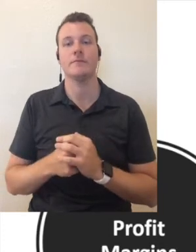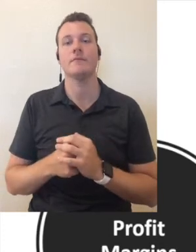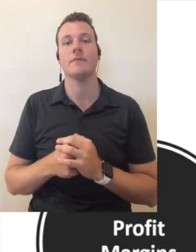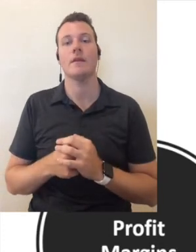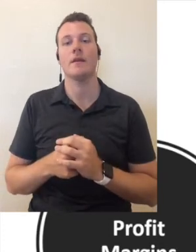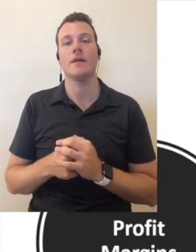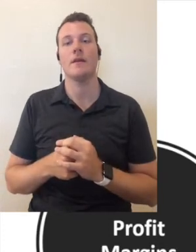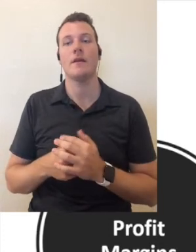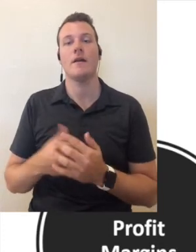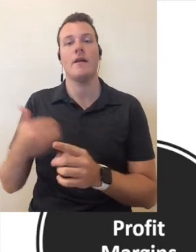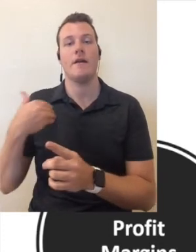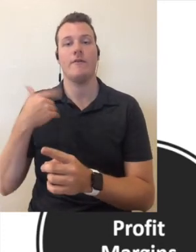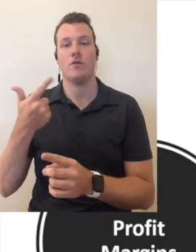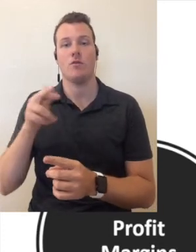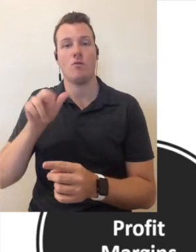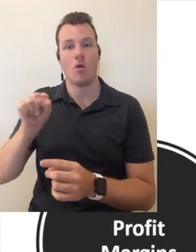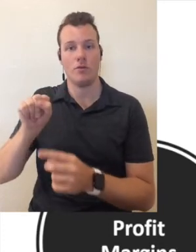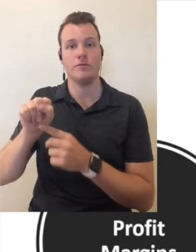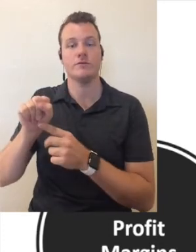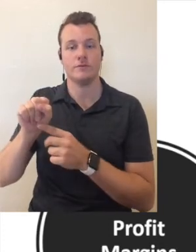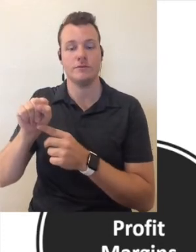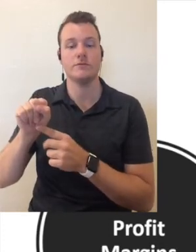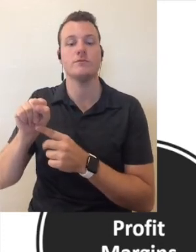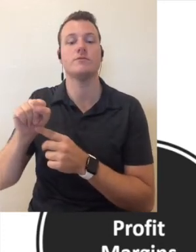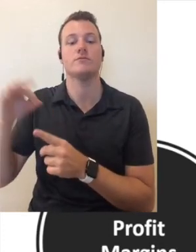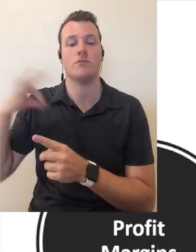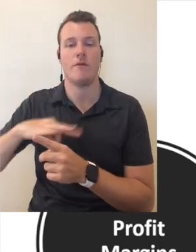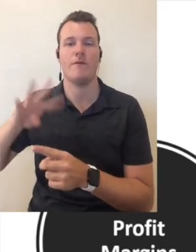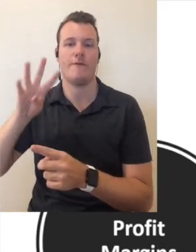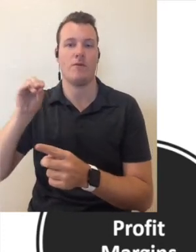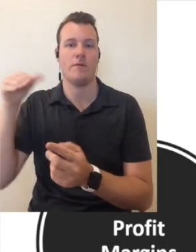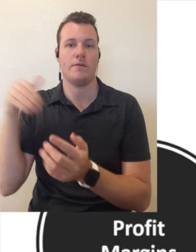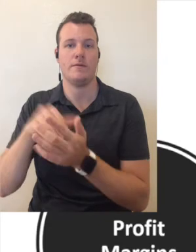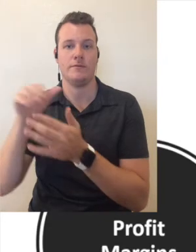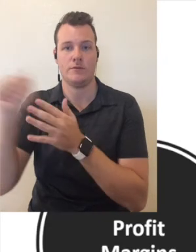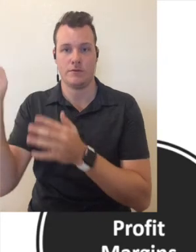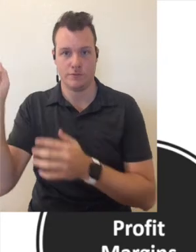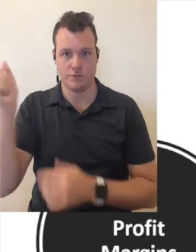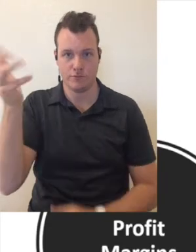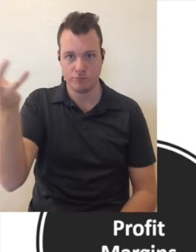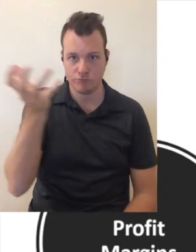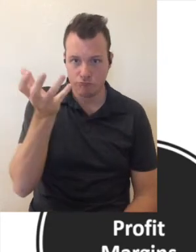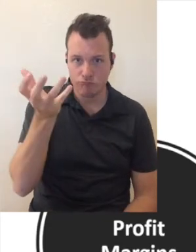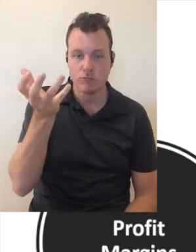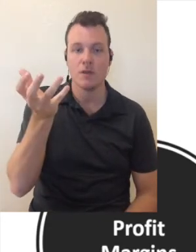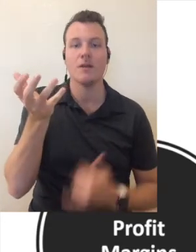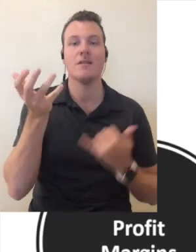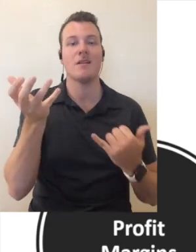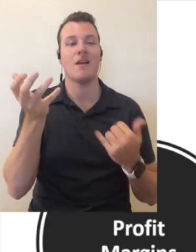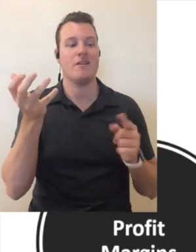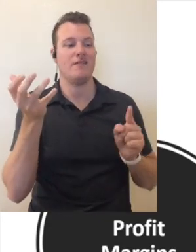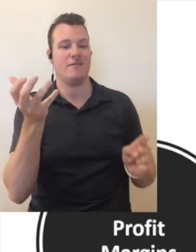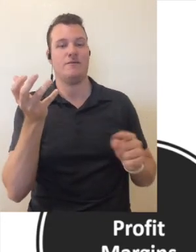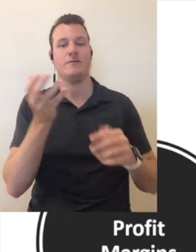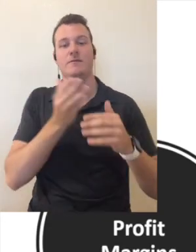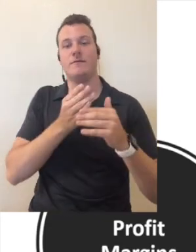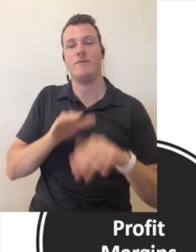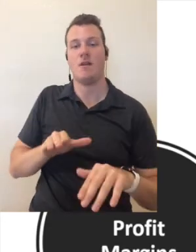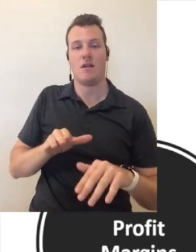our sales. So in this example, we have a gross profit